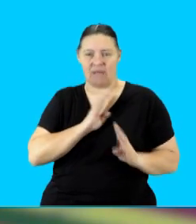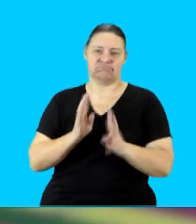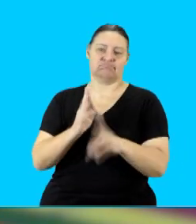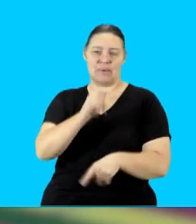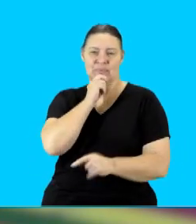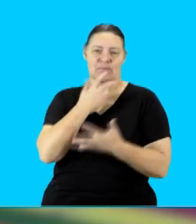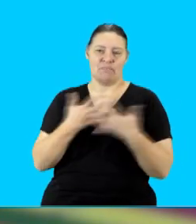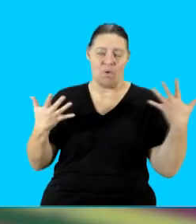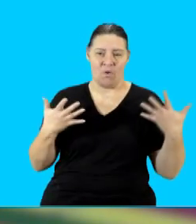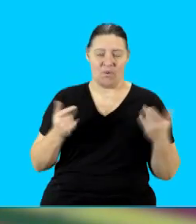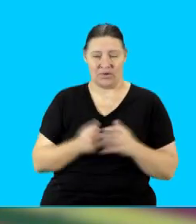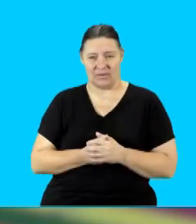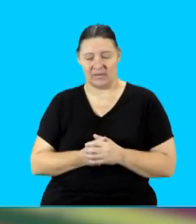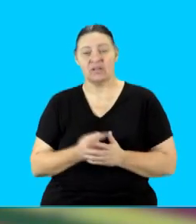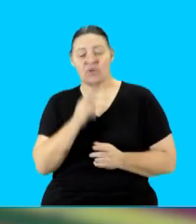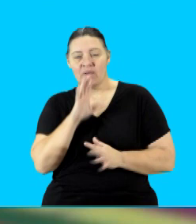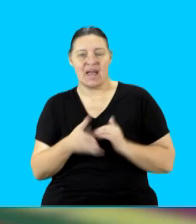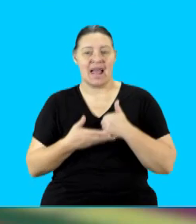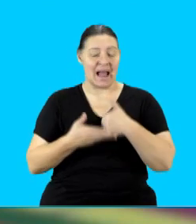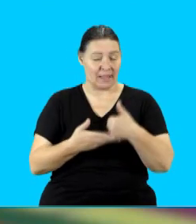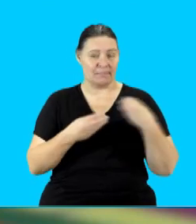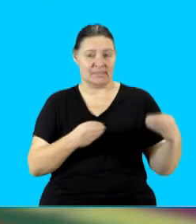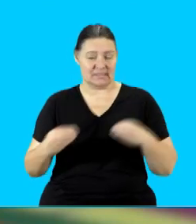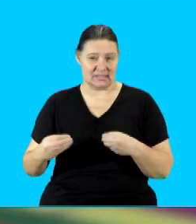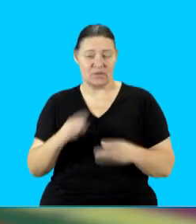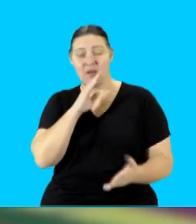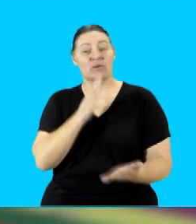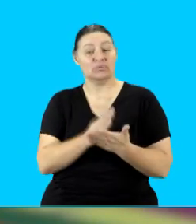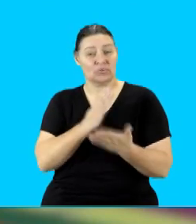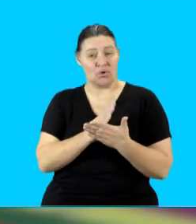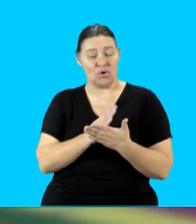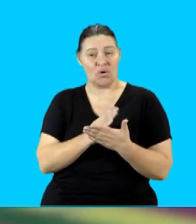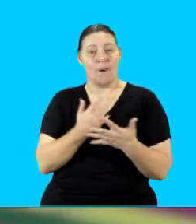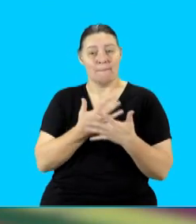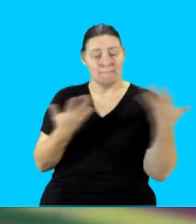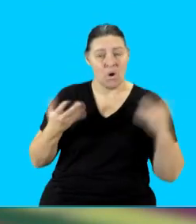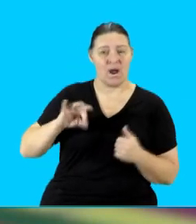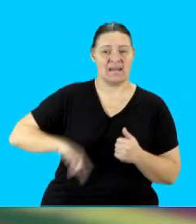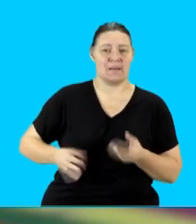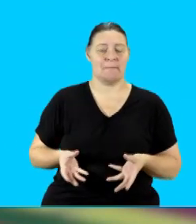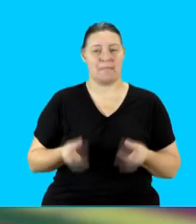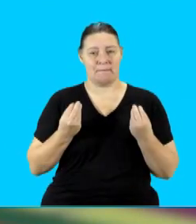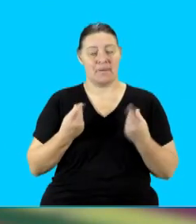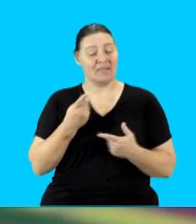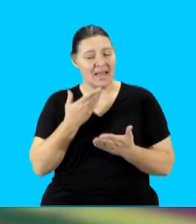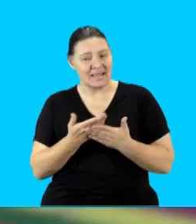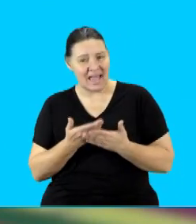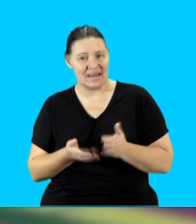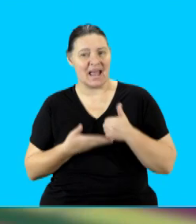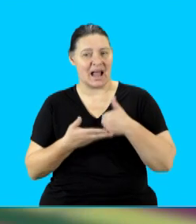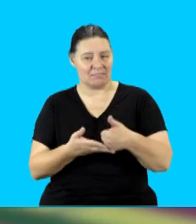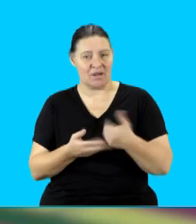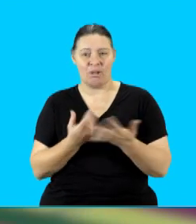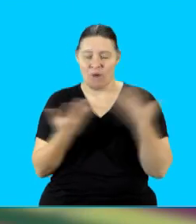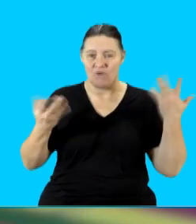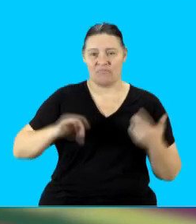reach as many customers as even around the world. So it assists the business to make sure that it gets more income, which